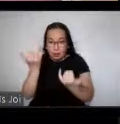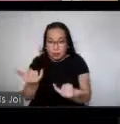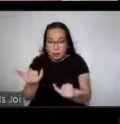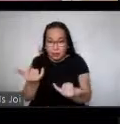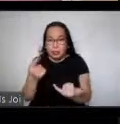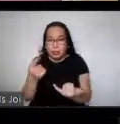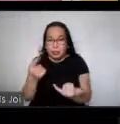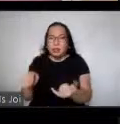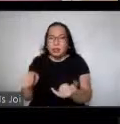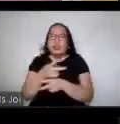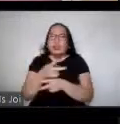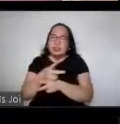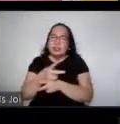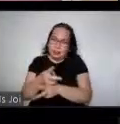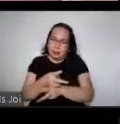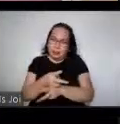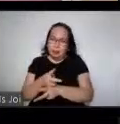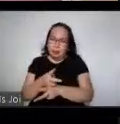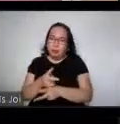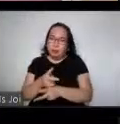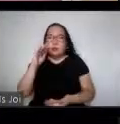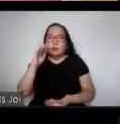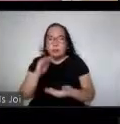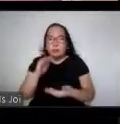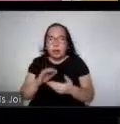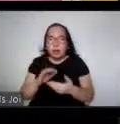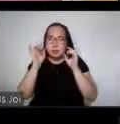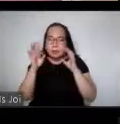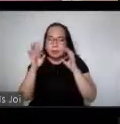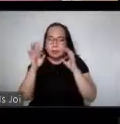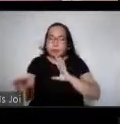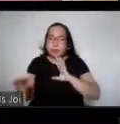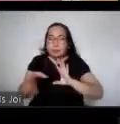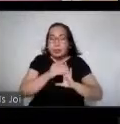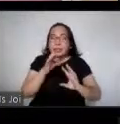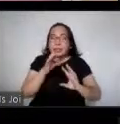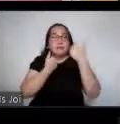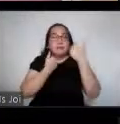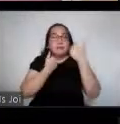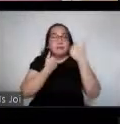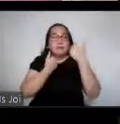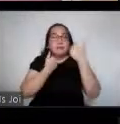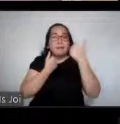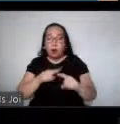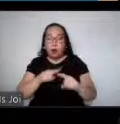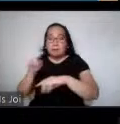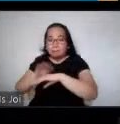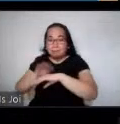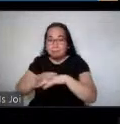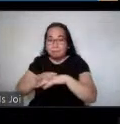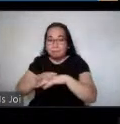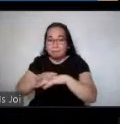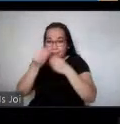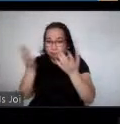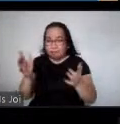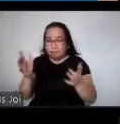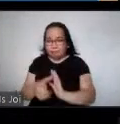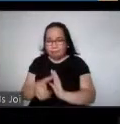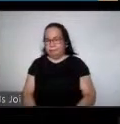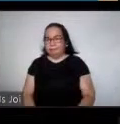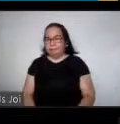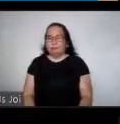yourself are contracting the disease if you follow or what we learned today. So this is my